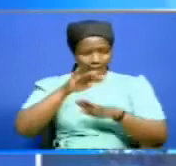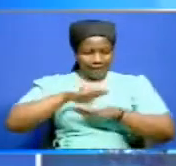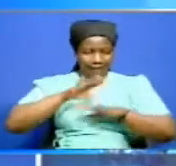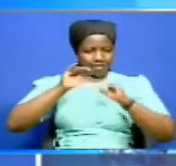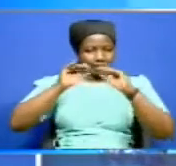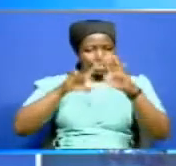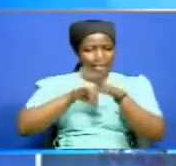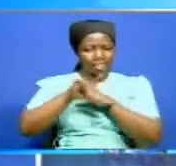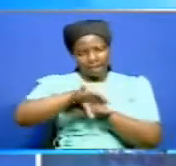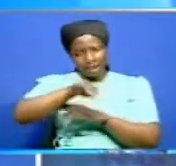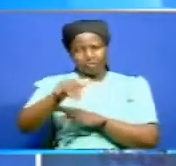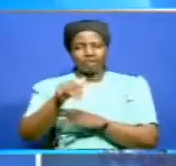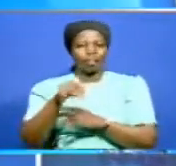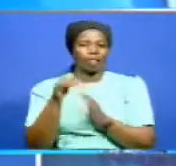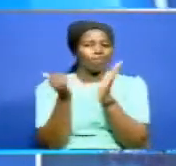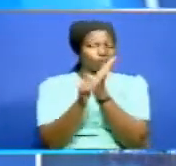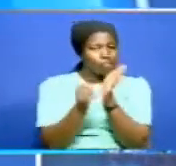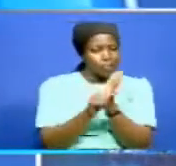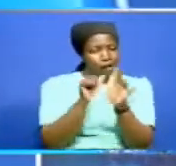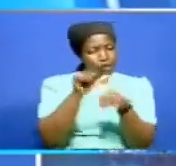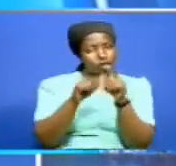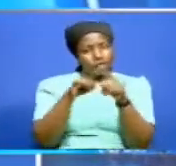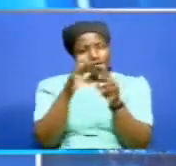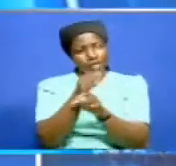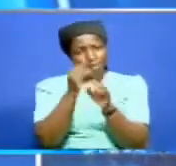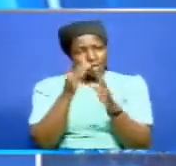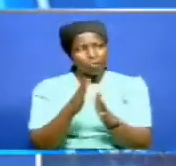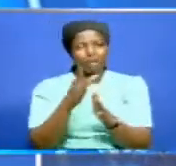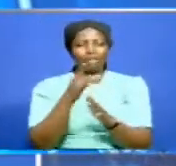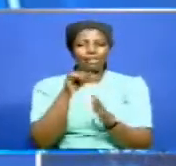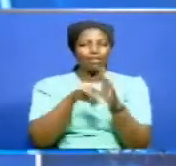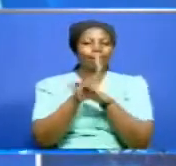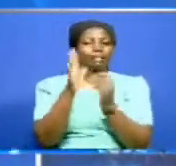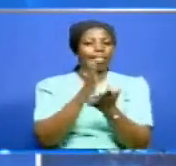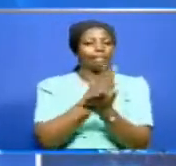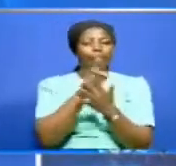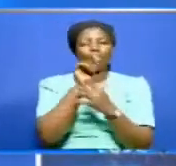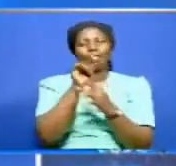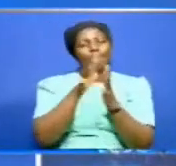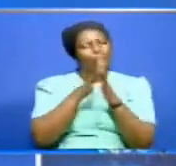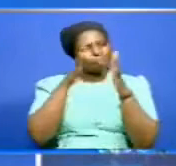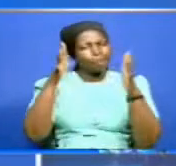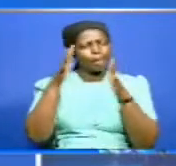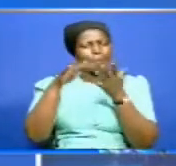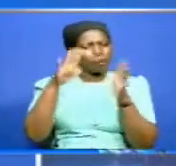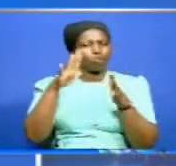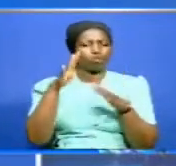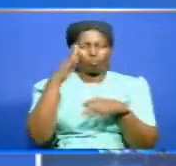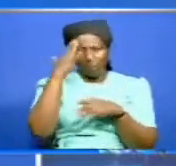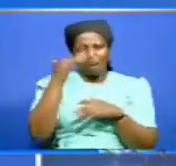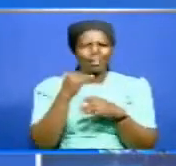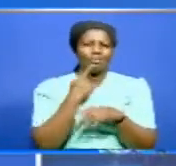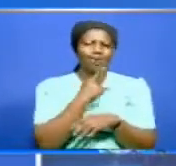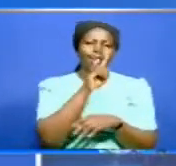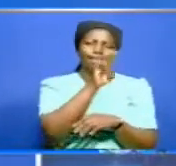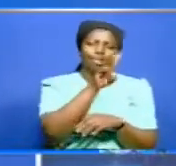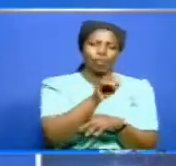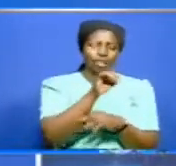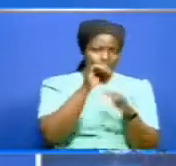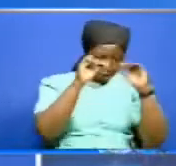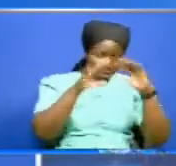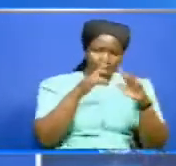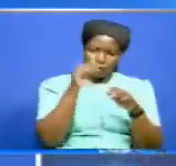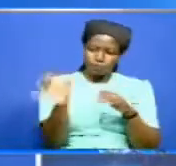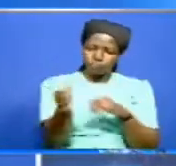county. The crisis, according to the stakeholders in the sector, has been worsened after 120 teachers posted to the